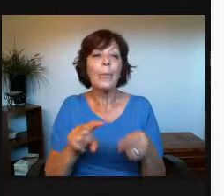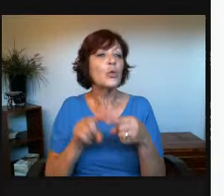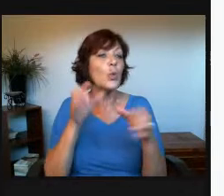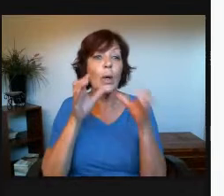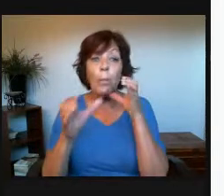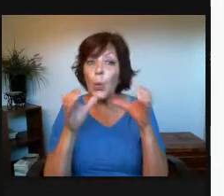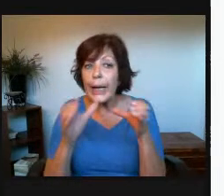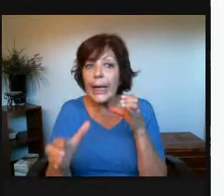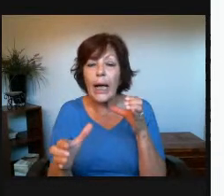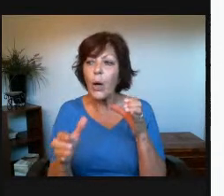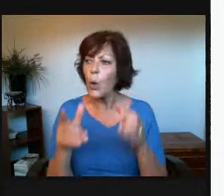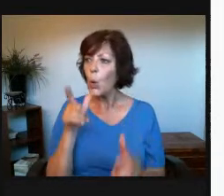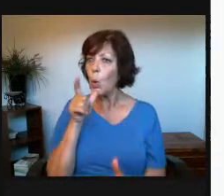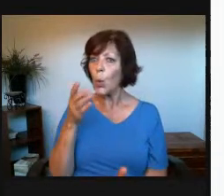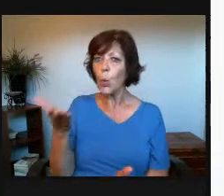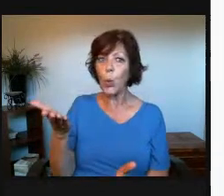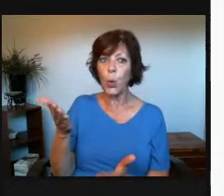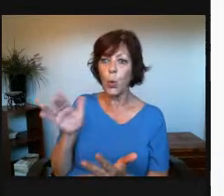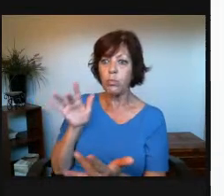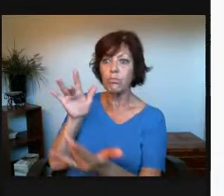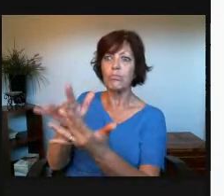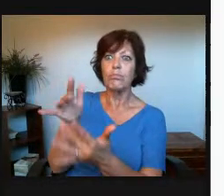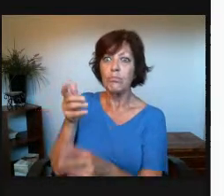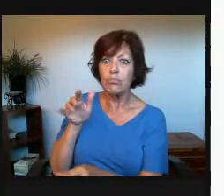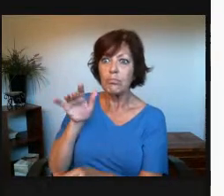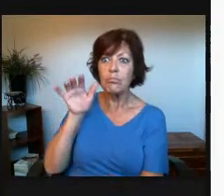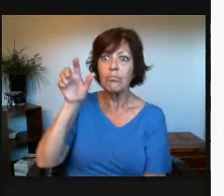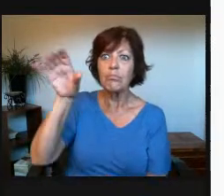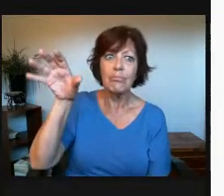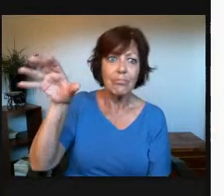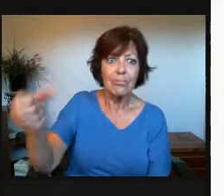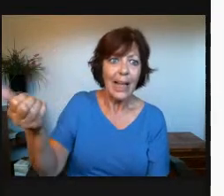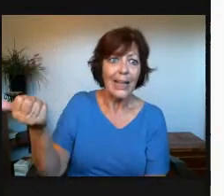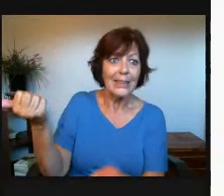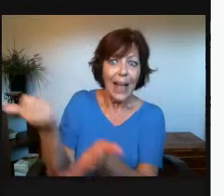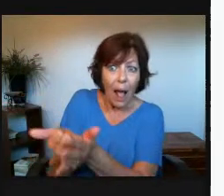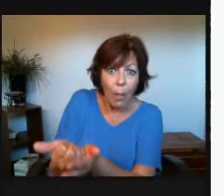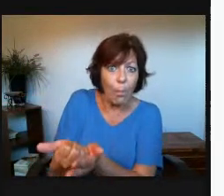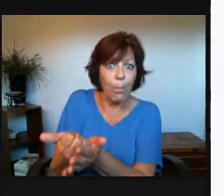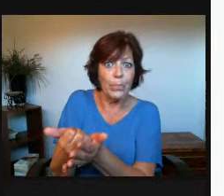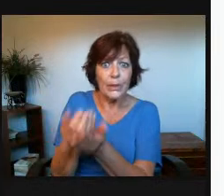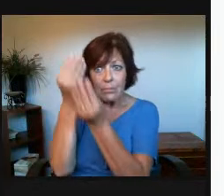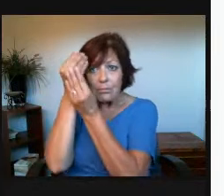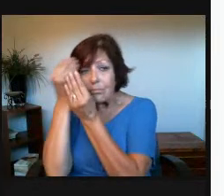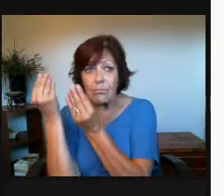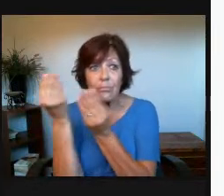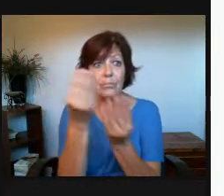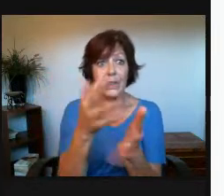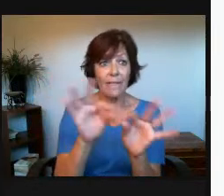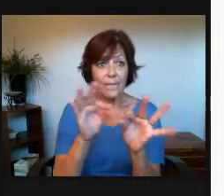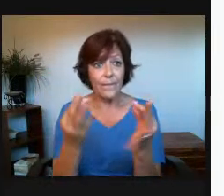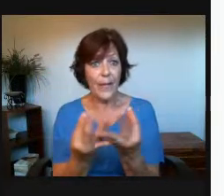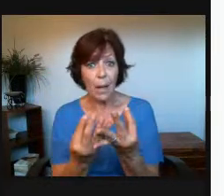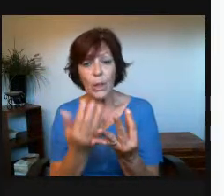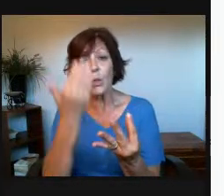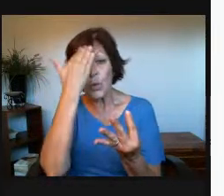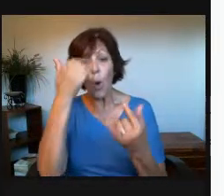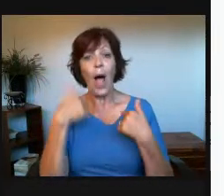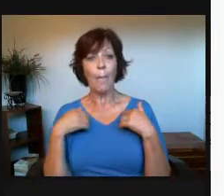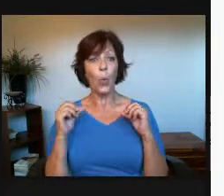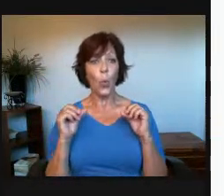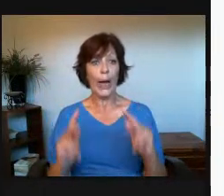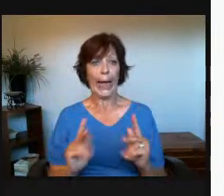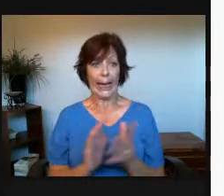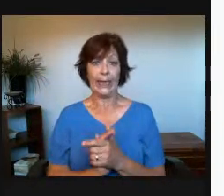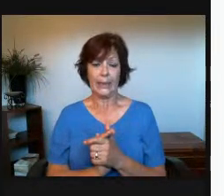communicate, who would you be able to call that could let other family members and friends know that you're doing